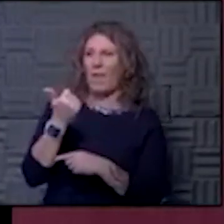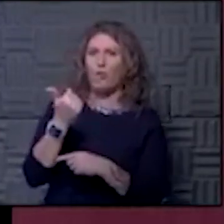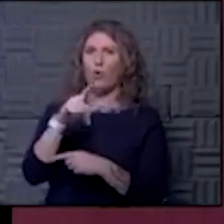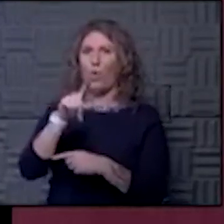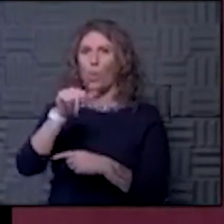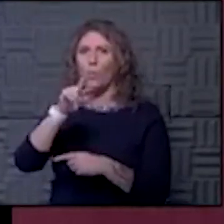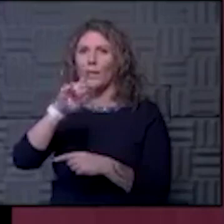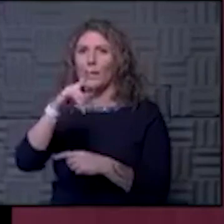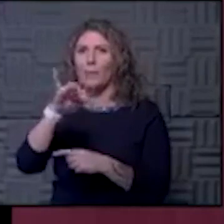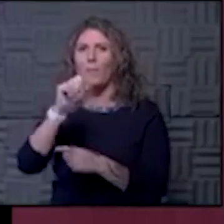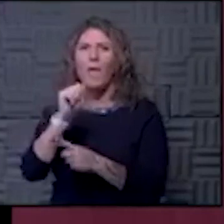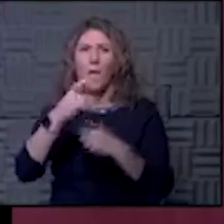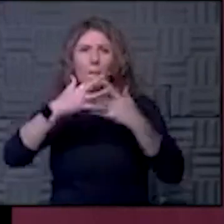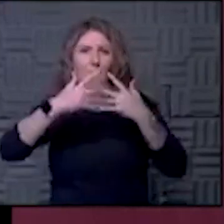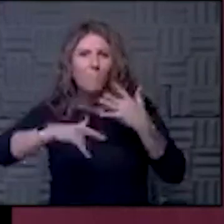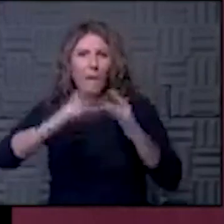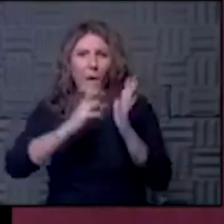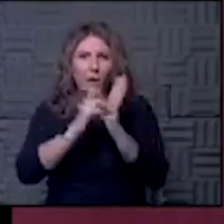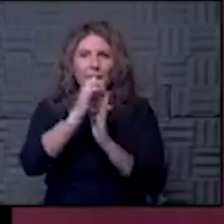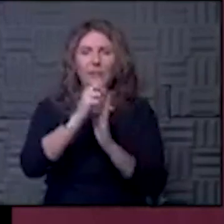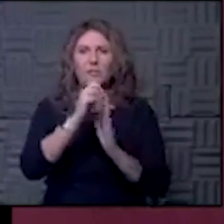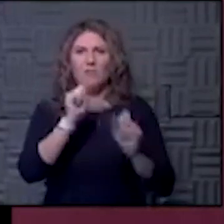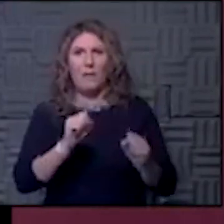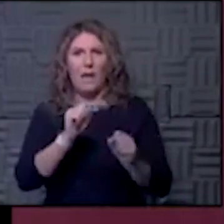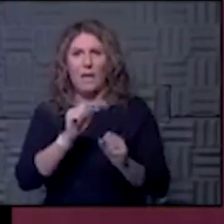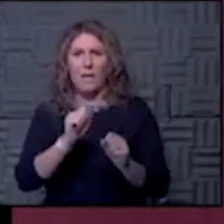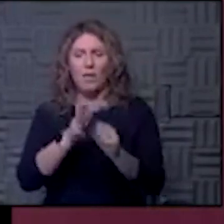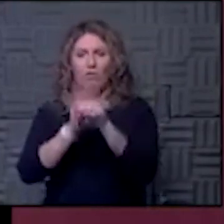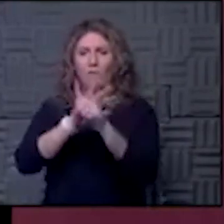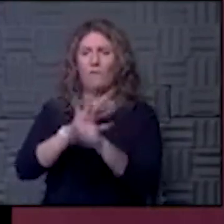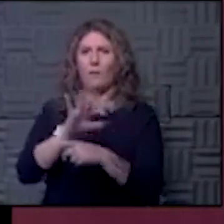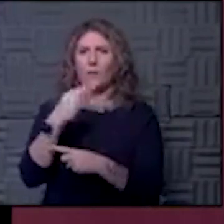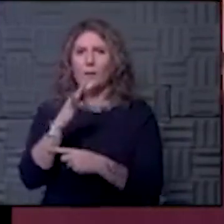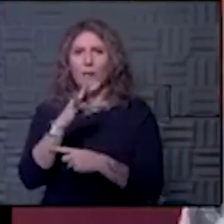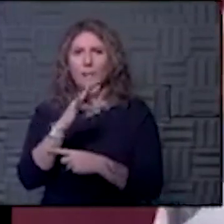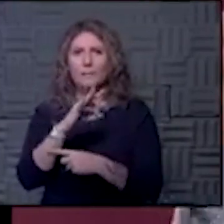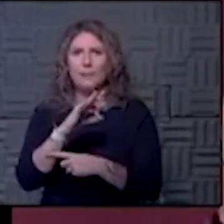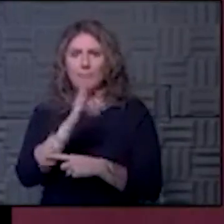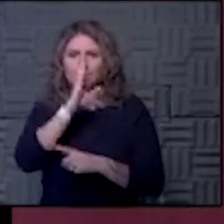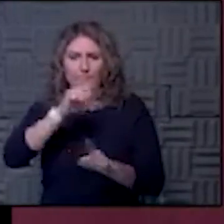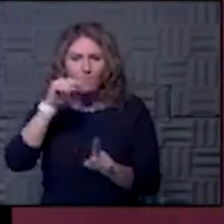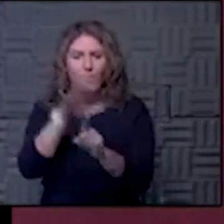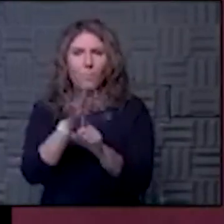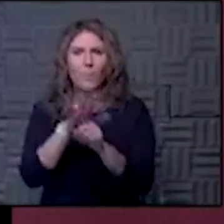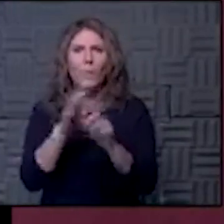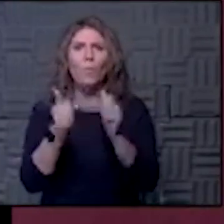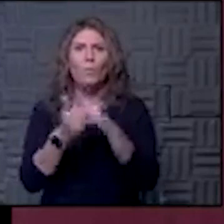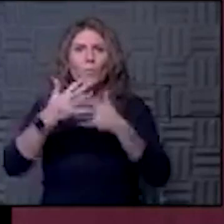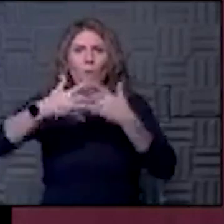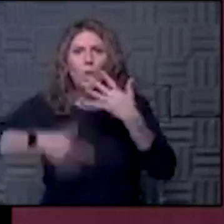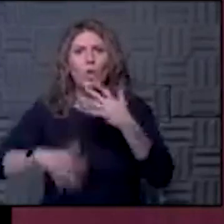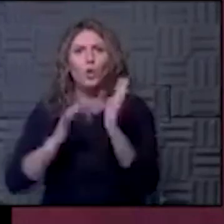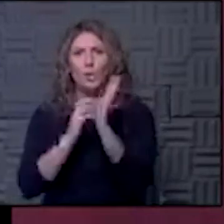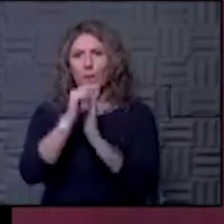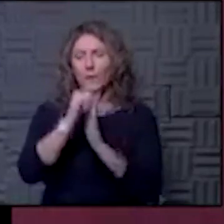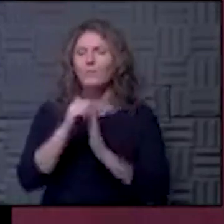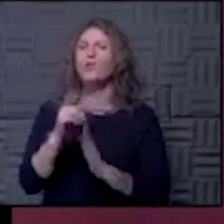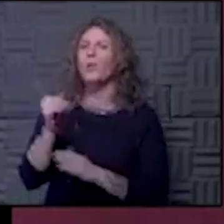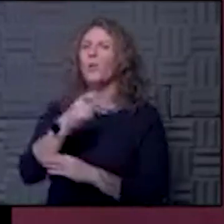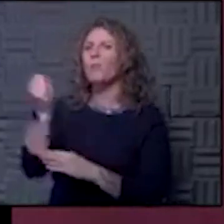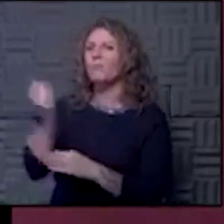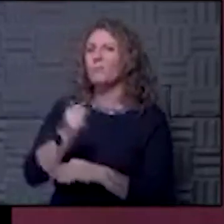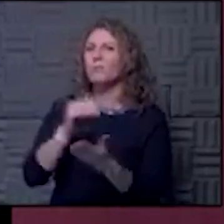And so let's follow up on that question about can COVID directly affect the outcome of the leukemia? Let's see what he's thinking. All right, we'll get Dr.